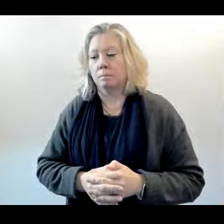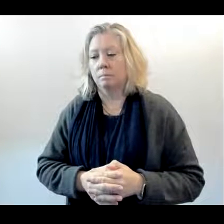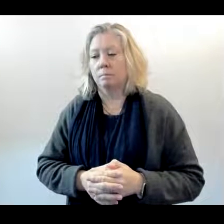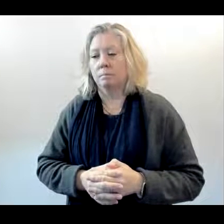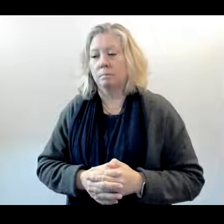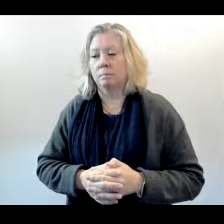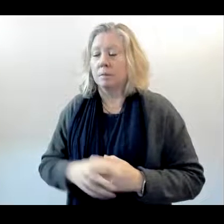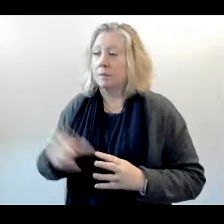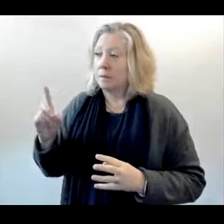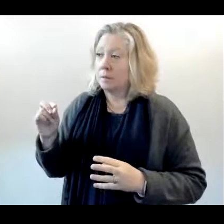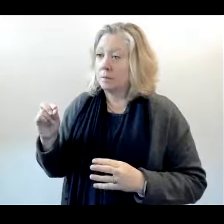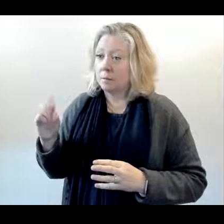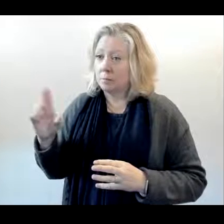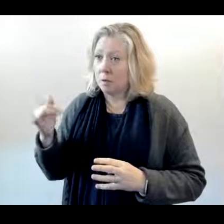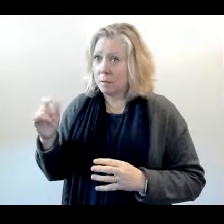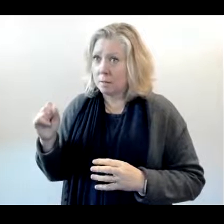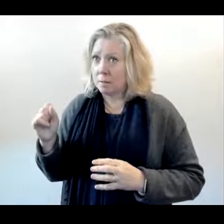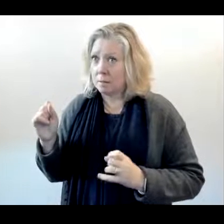Douglas, are you there?